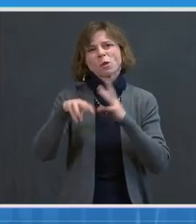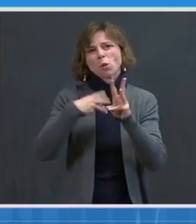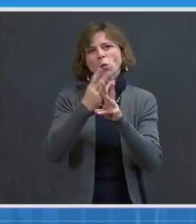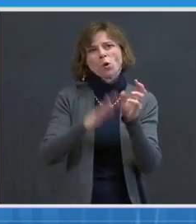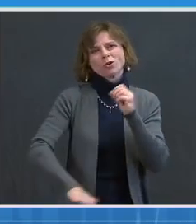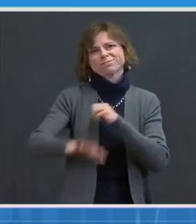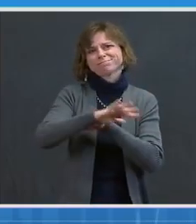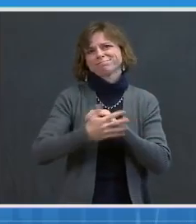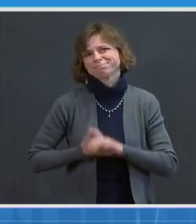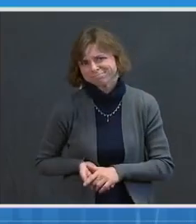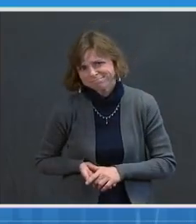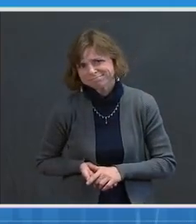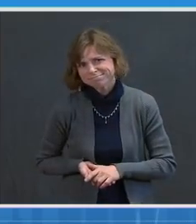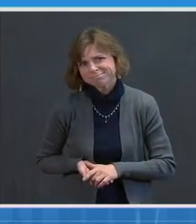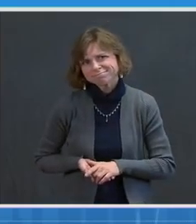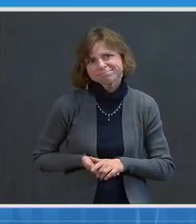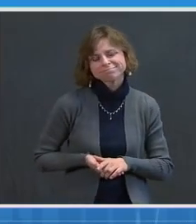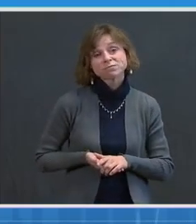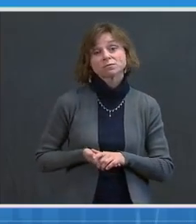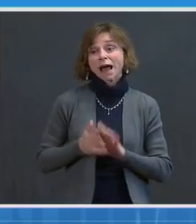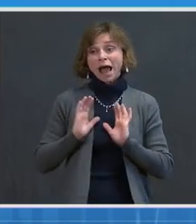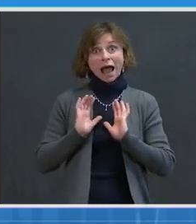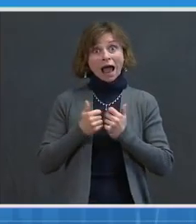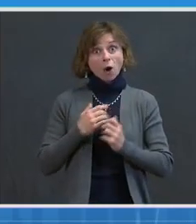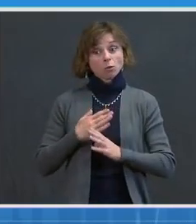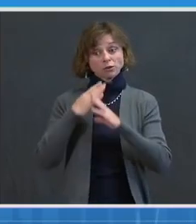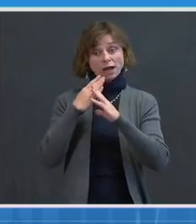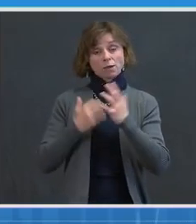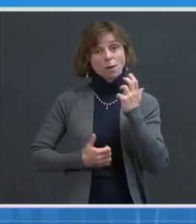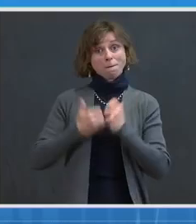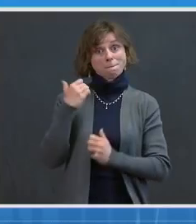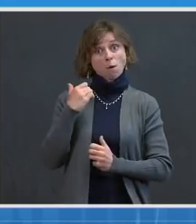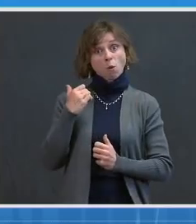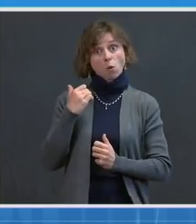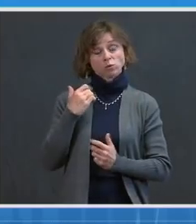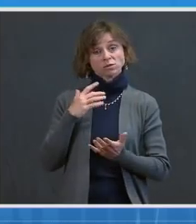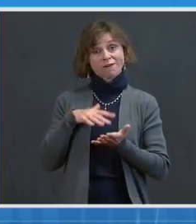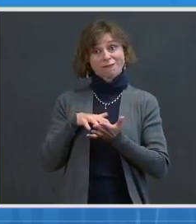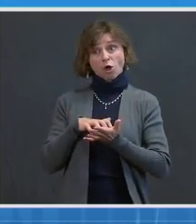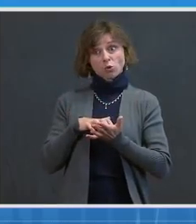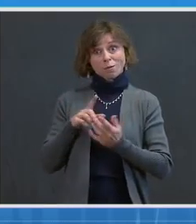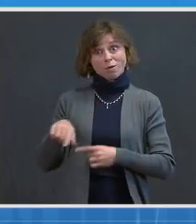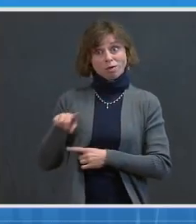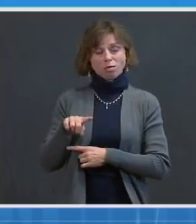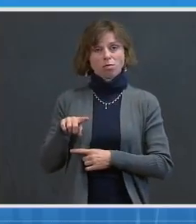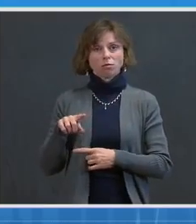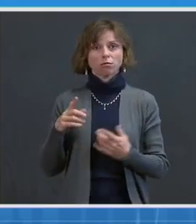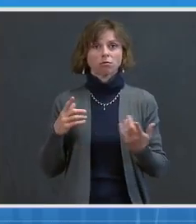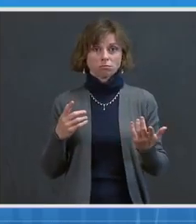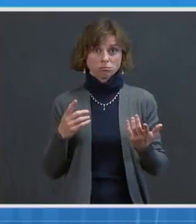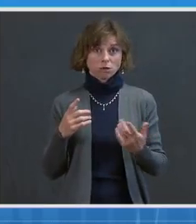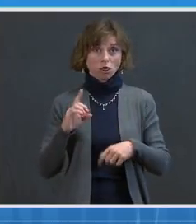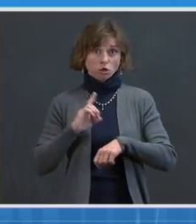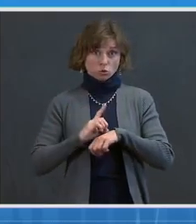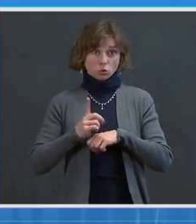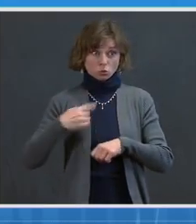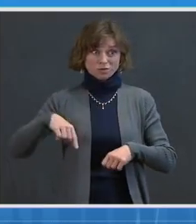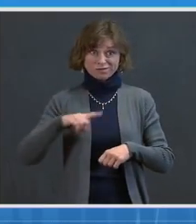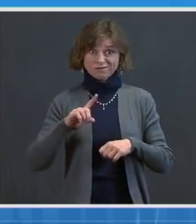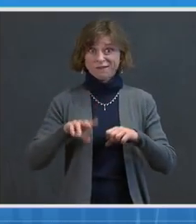In terms of protecting the most vulnerable, our core duty as a nation. When we came into